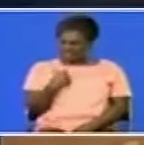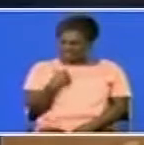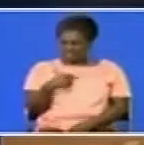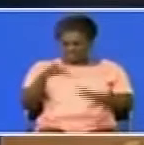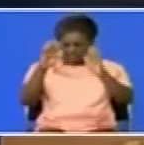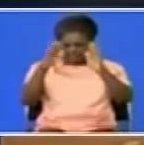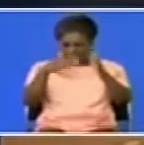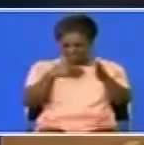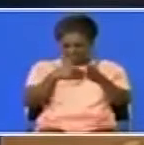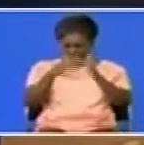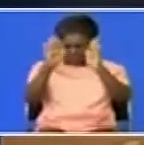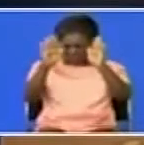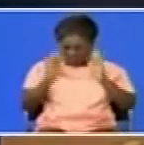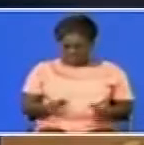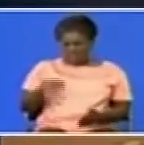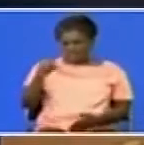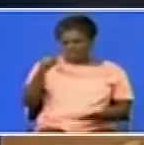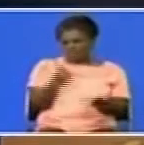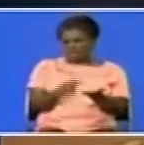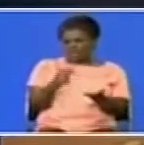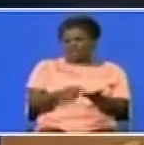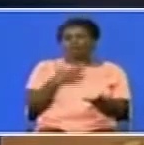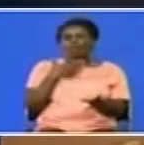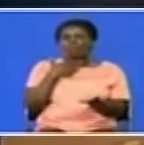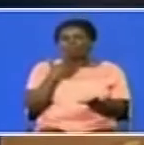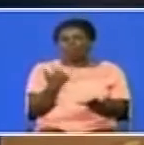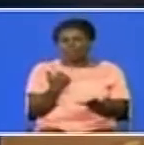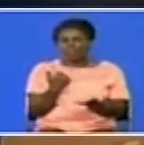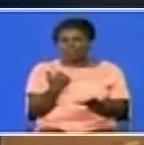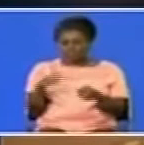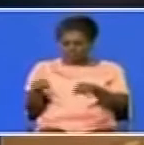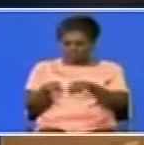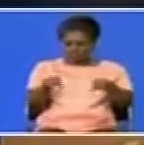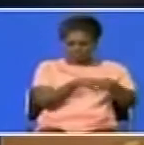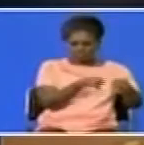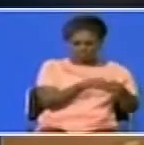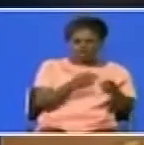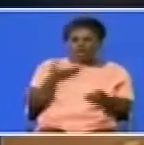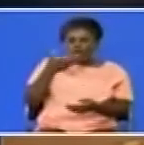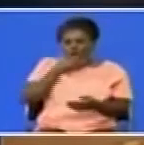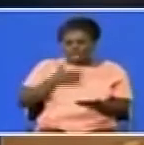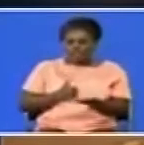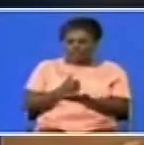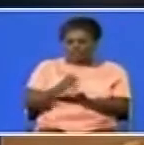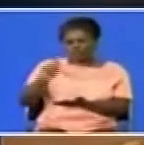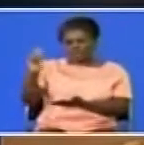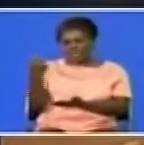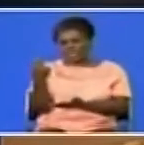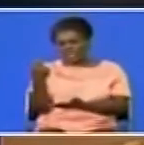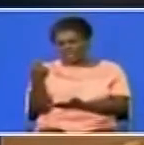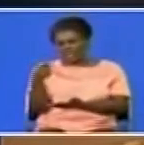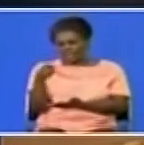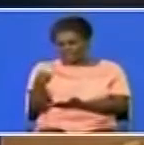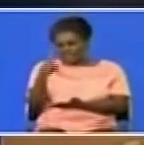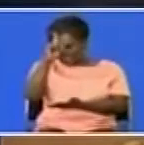symbolic. You're going to need to have its oil pumped through Kenya into their land. And that's a